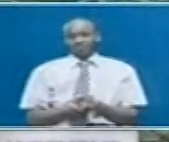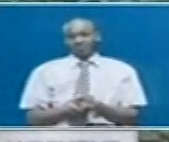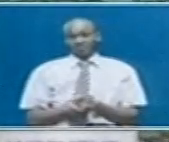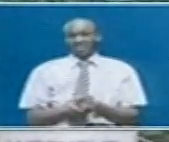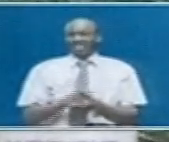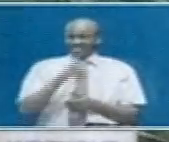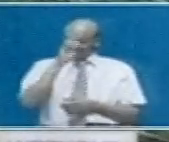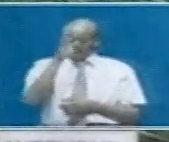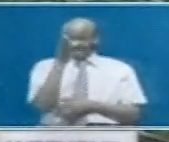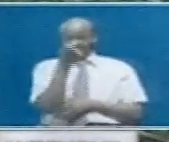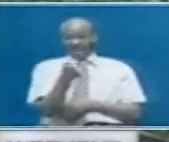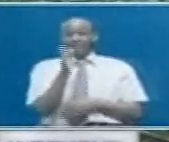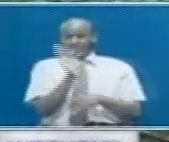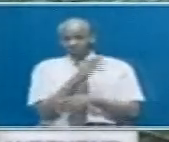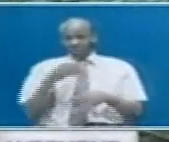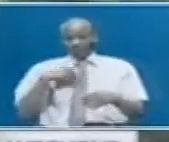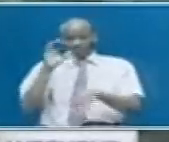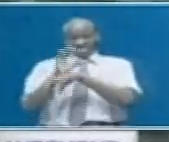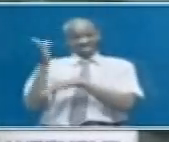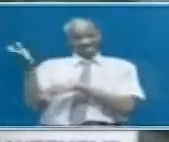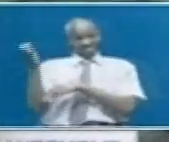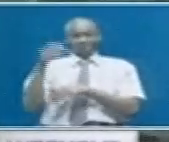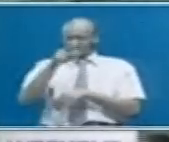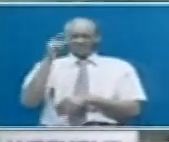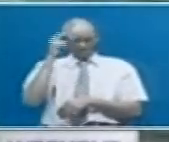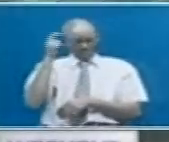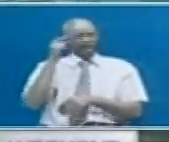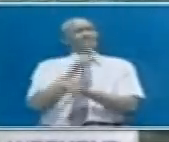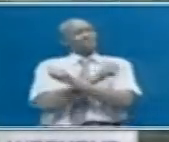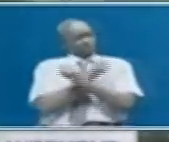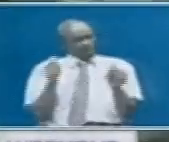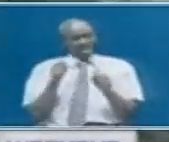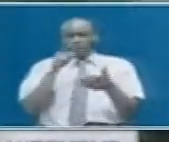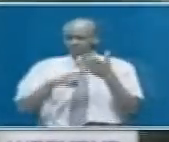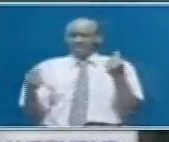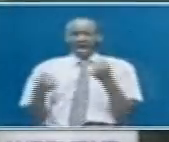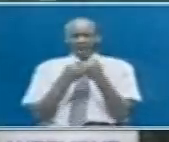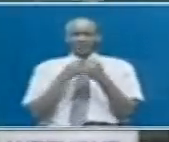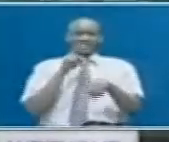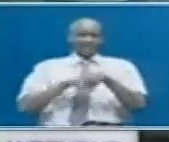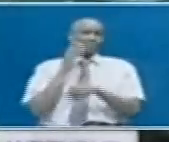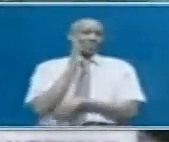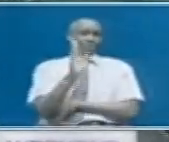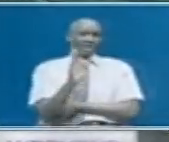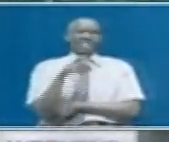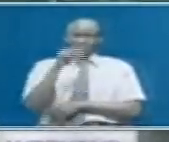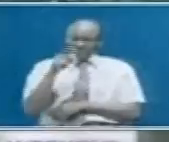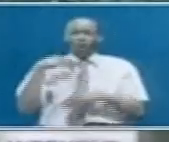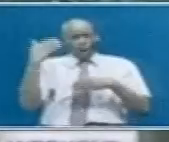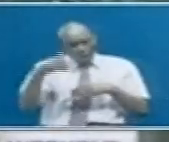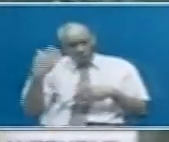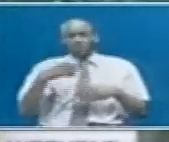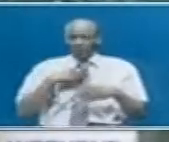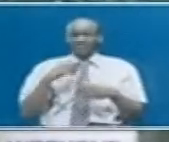Being a Sunday, the music from a neighboring church reminds Meshack of how an avid goer his mother was, rising to